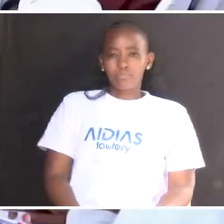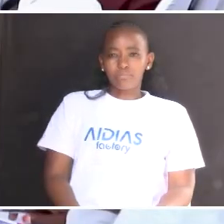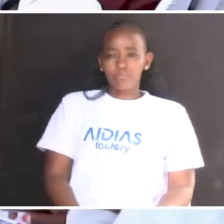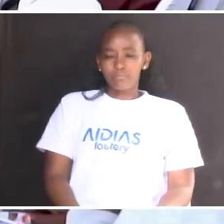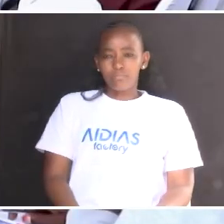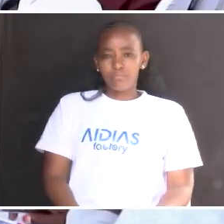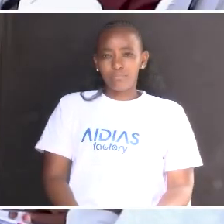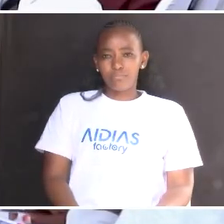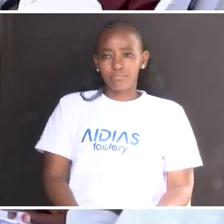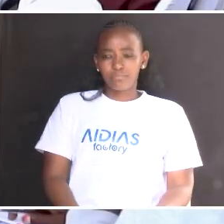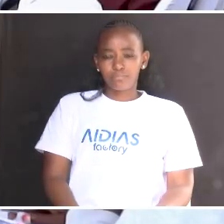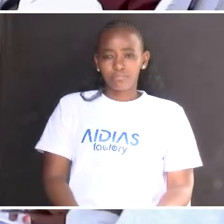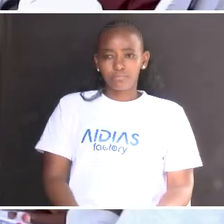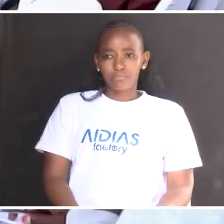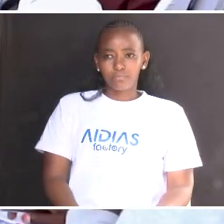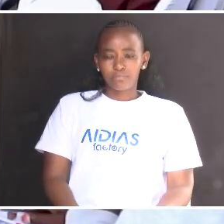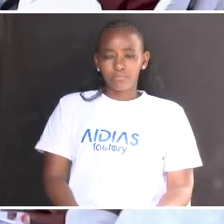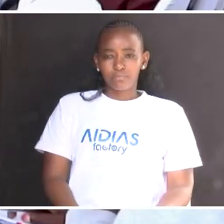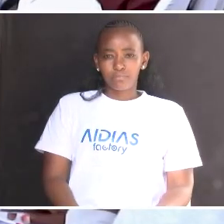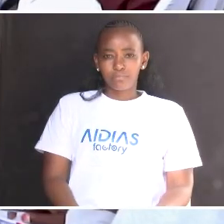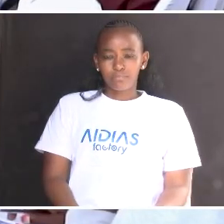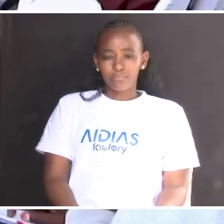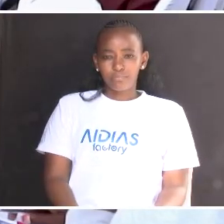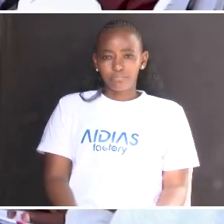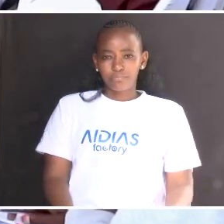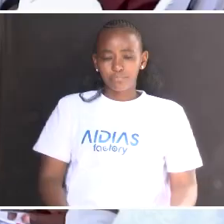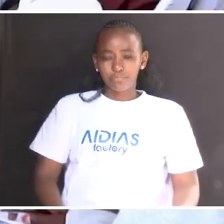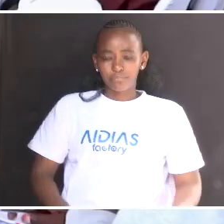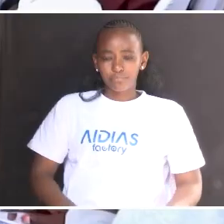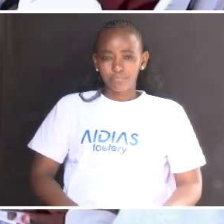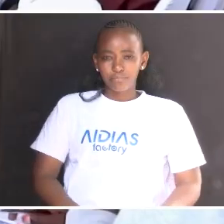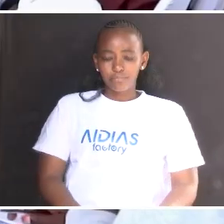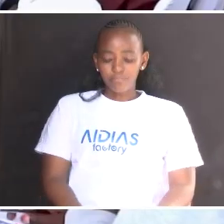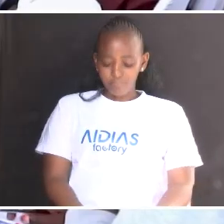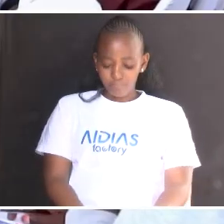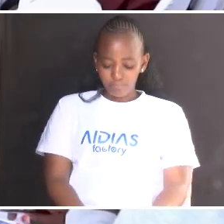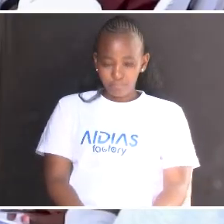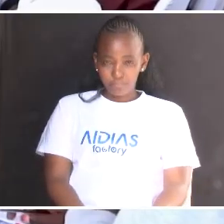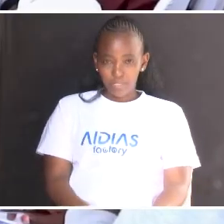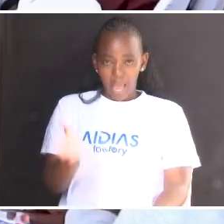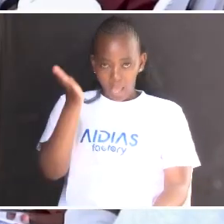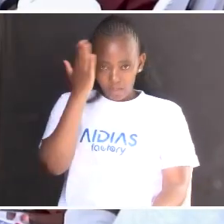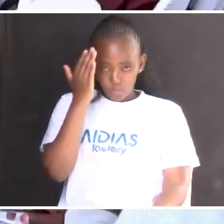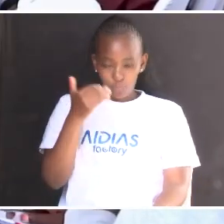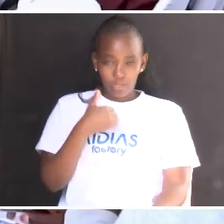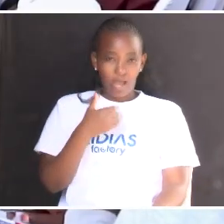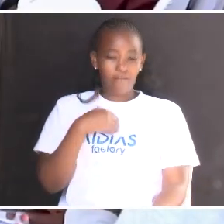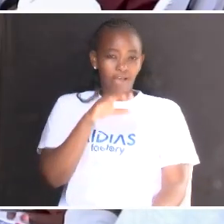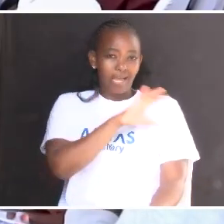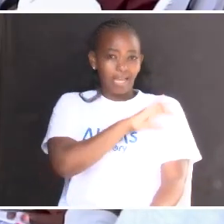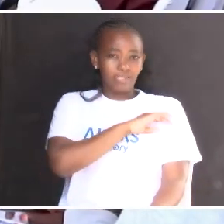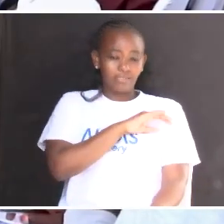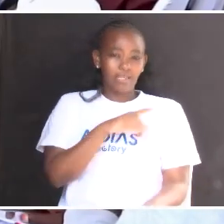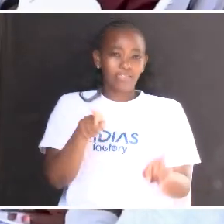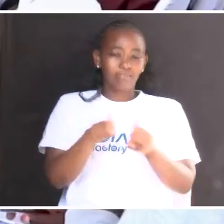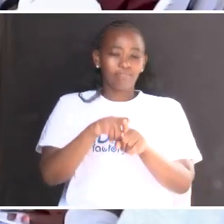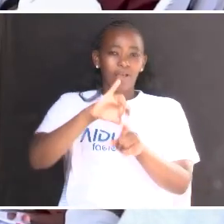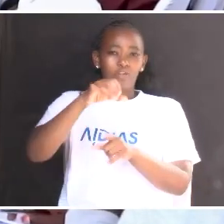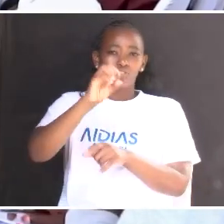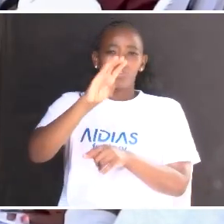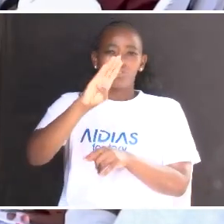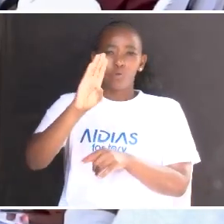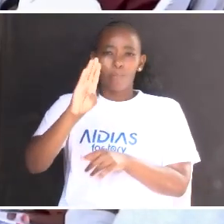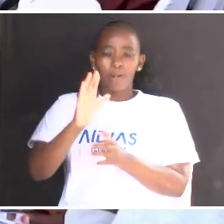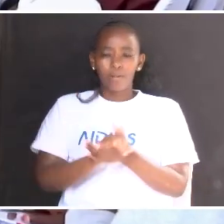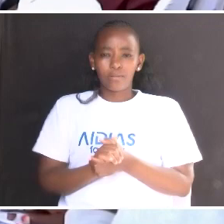think it has been years ever since I went to church, for good reasons. But I know there is a character called Job.